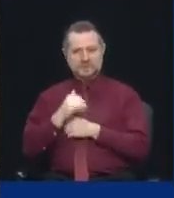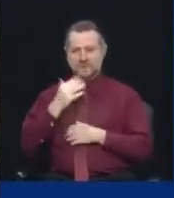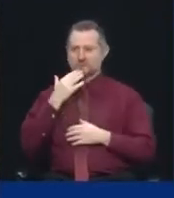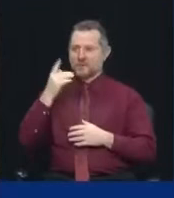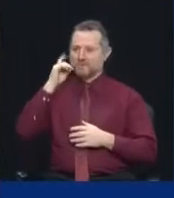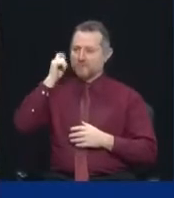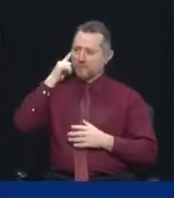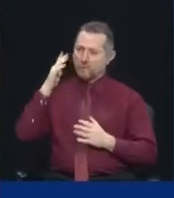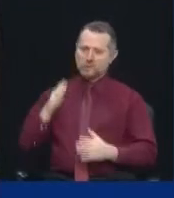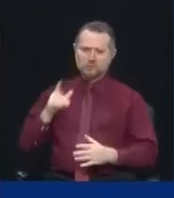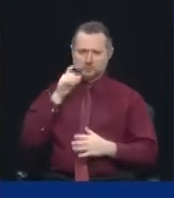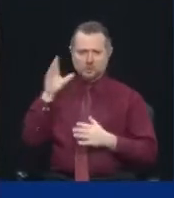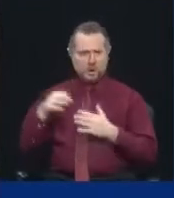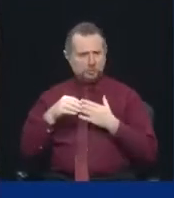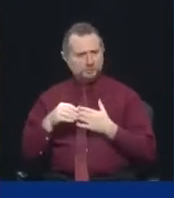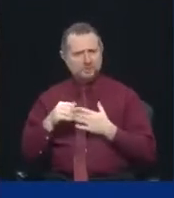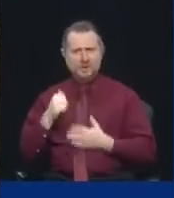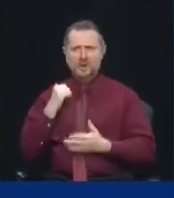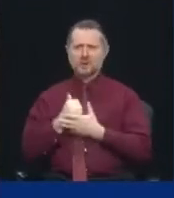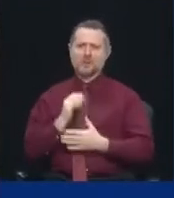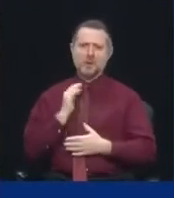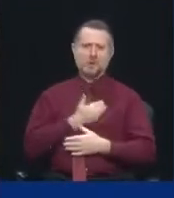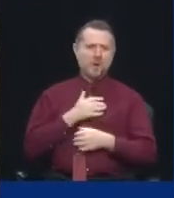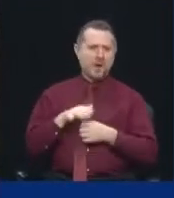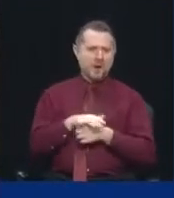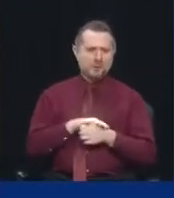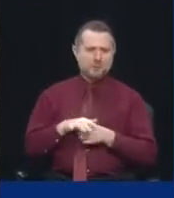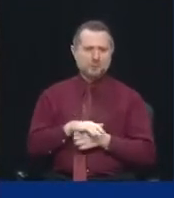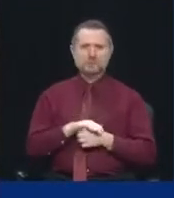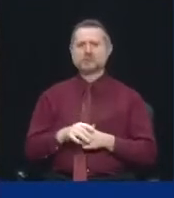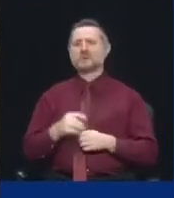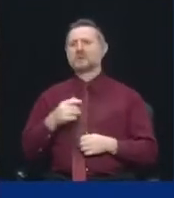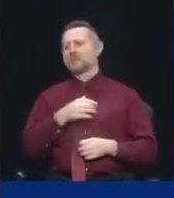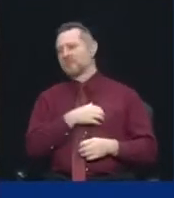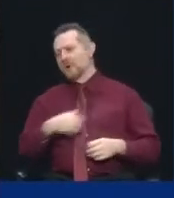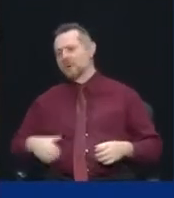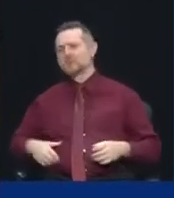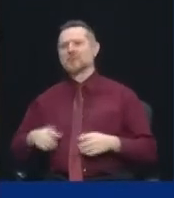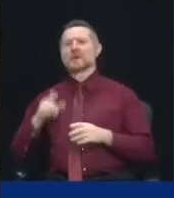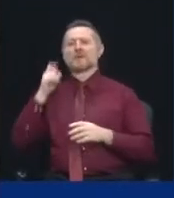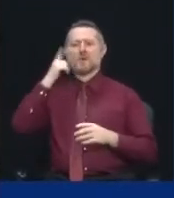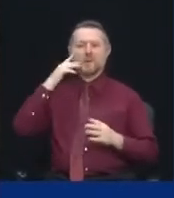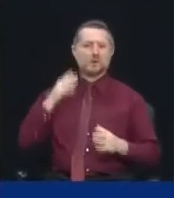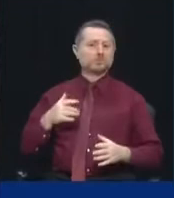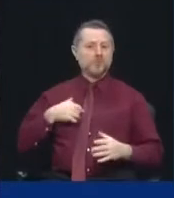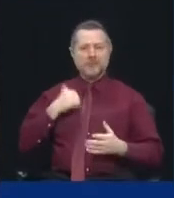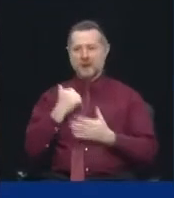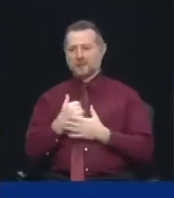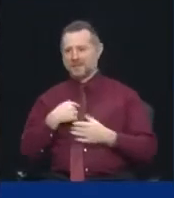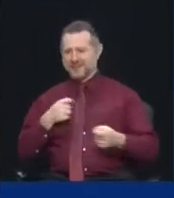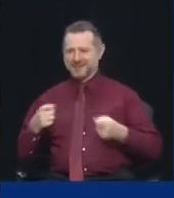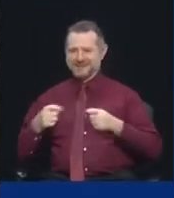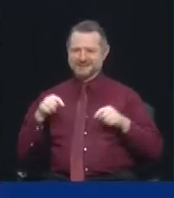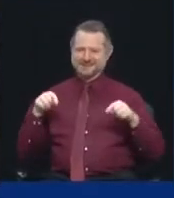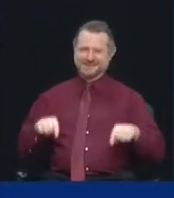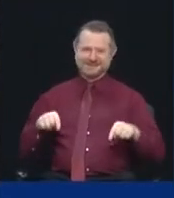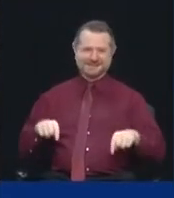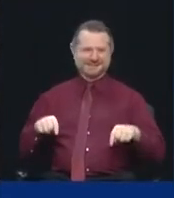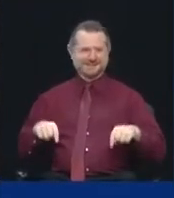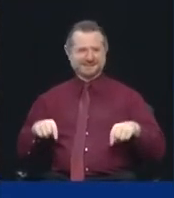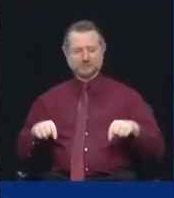local government in our area, both the mayor and myself as local government officials, in being able to deal with this pandemic in a real-world